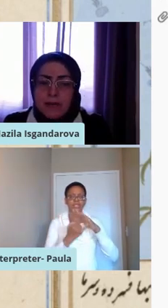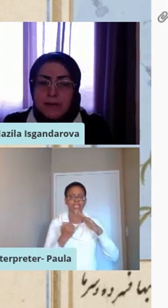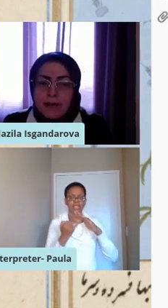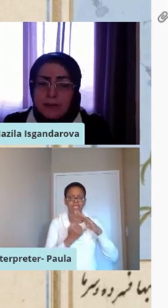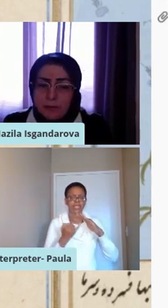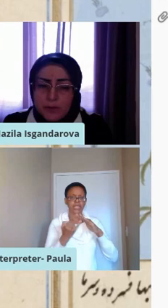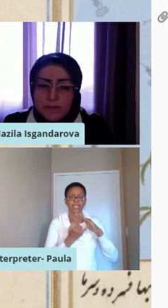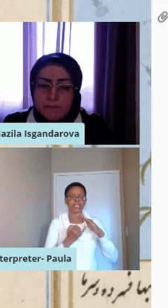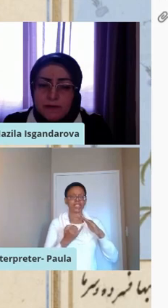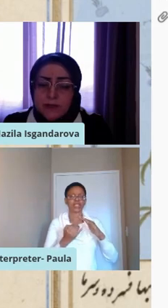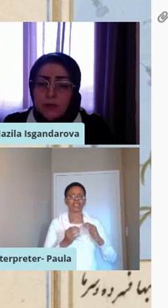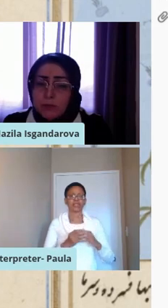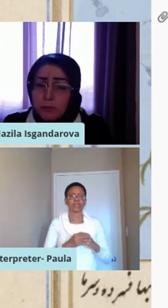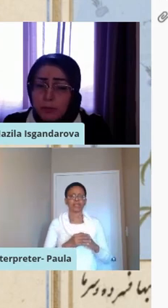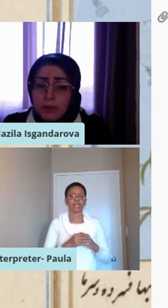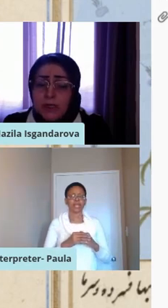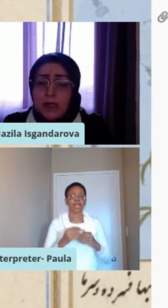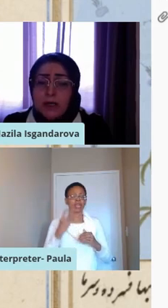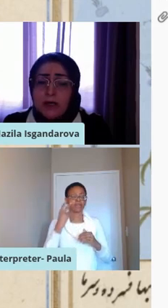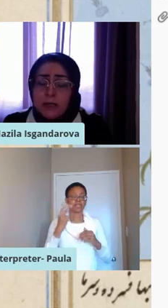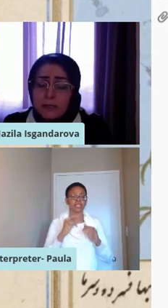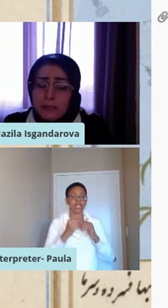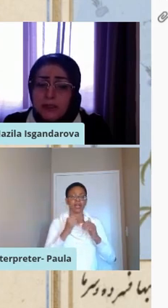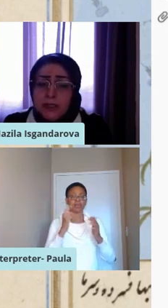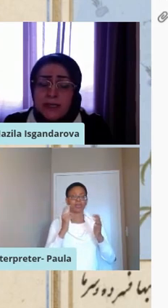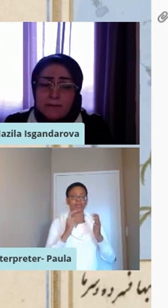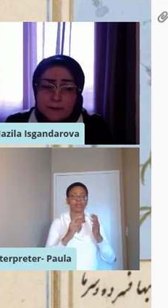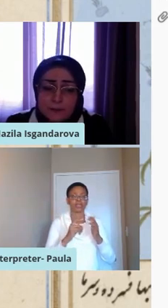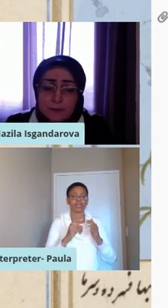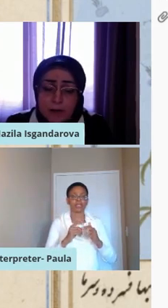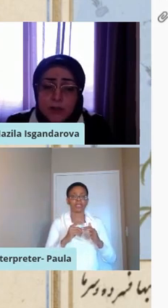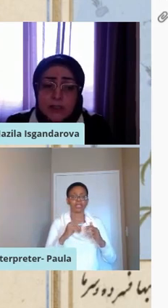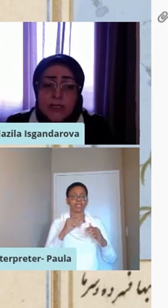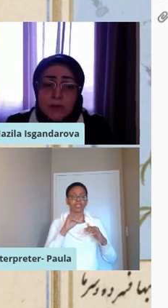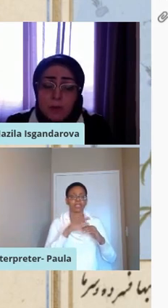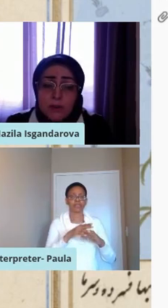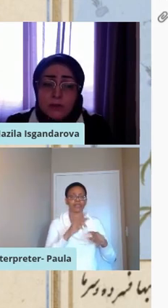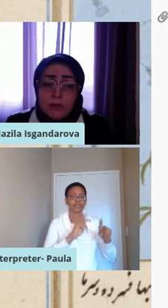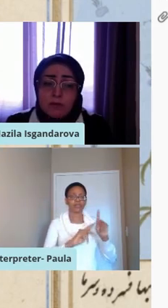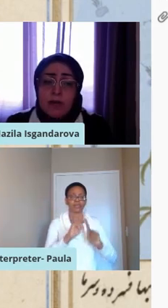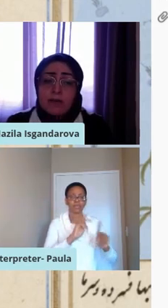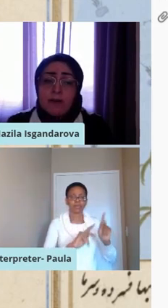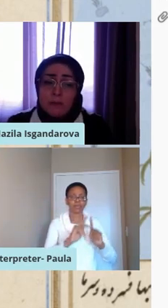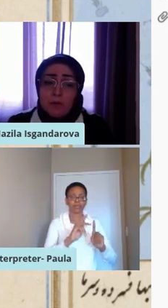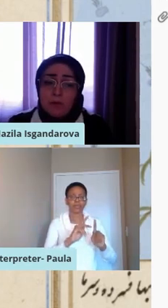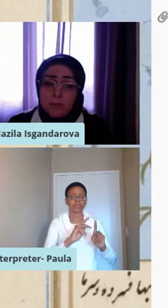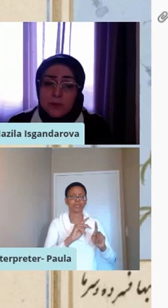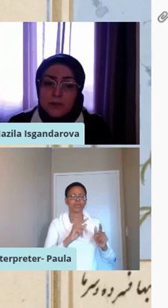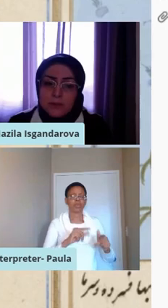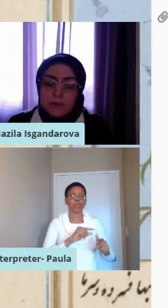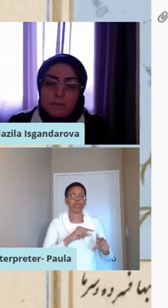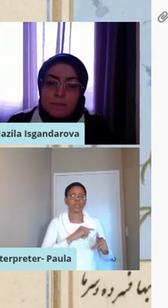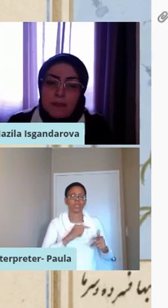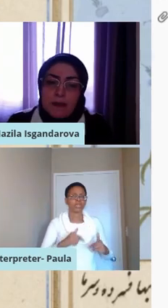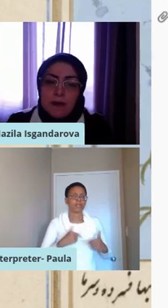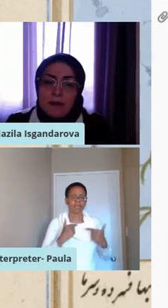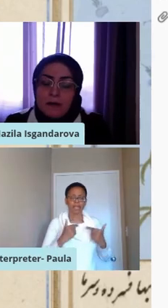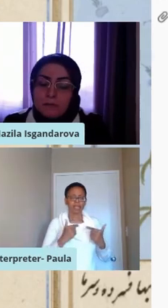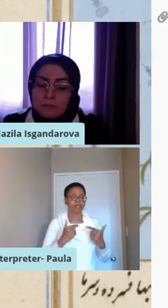isolation and the adverse effects on mood, cognition, and function and quality of life among